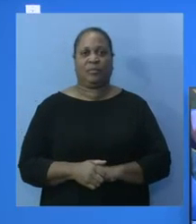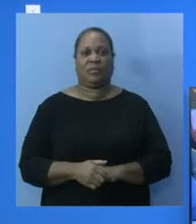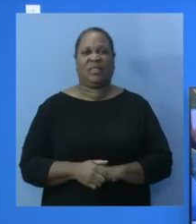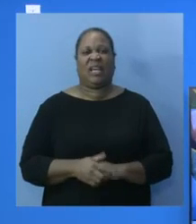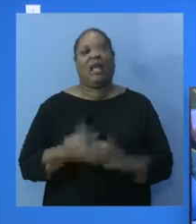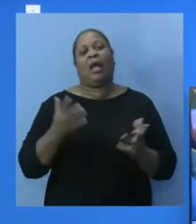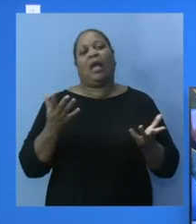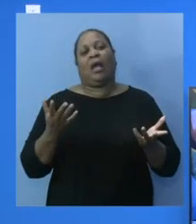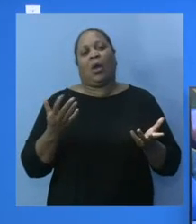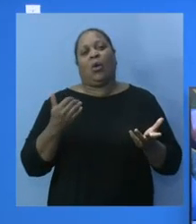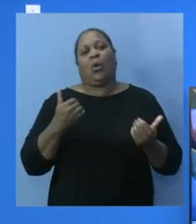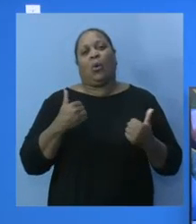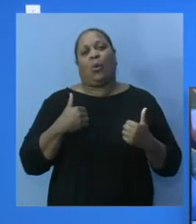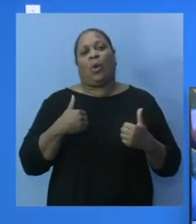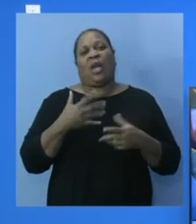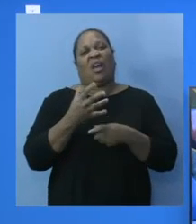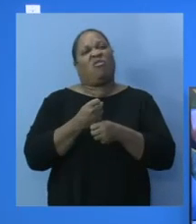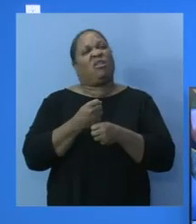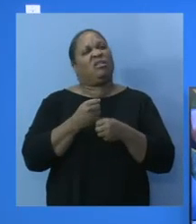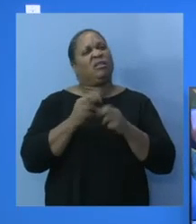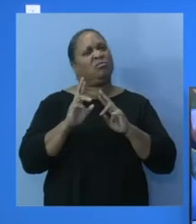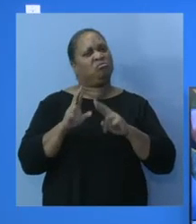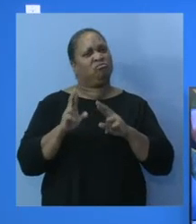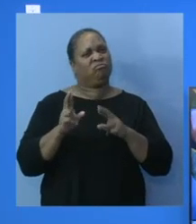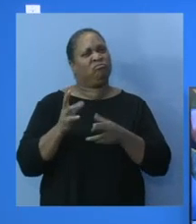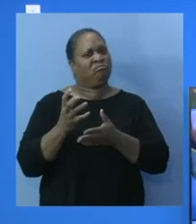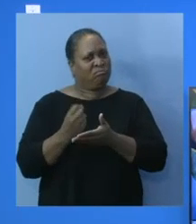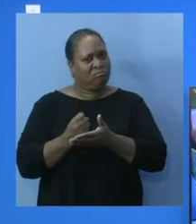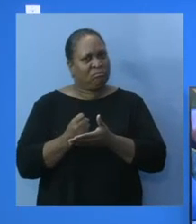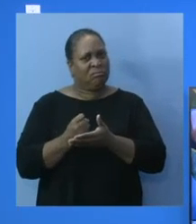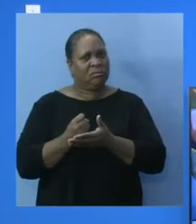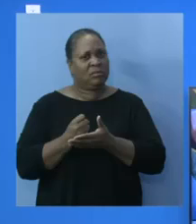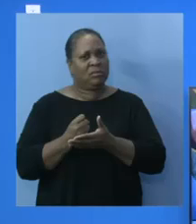we had received some reports of